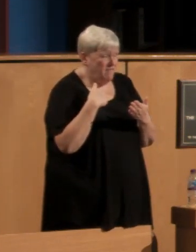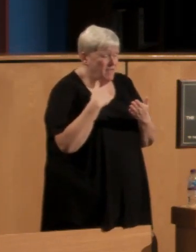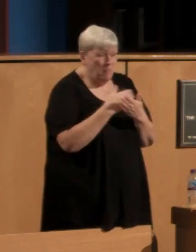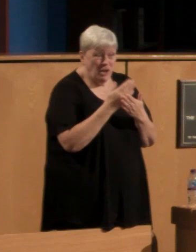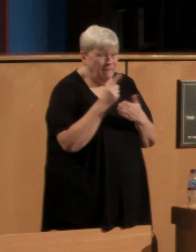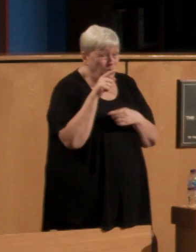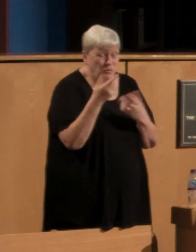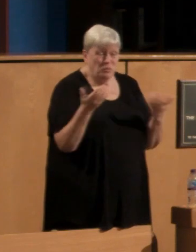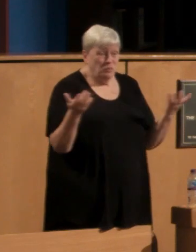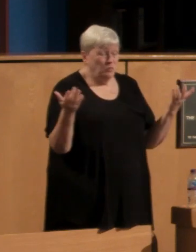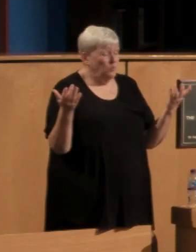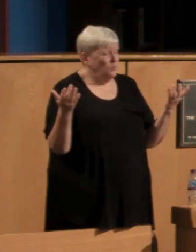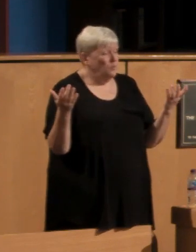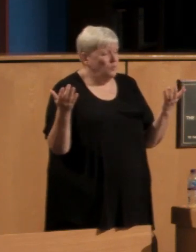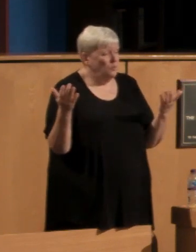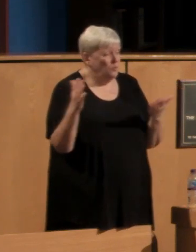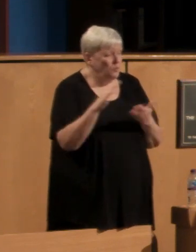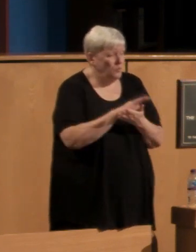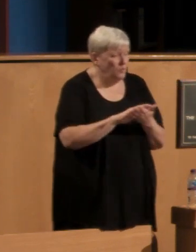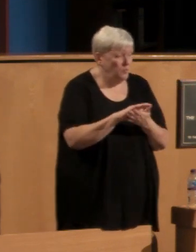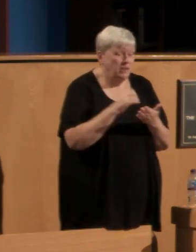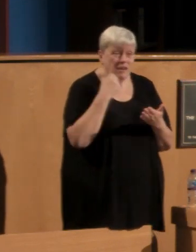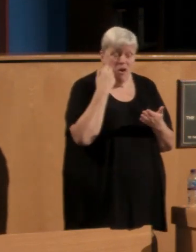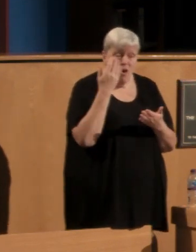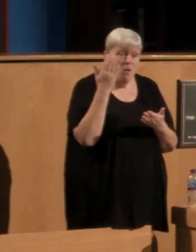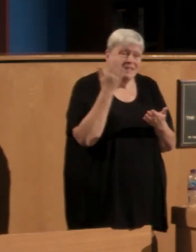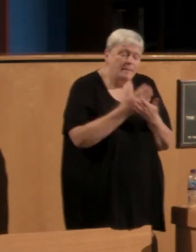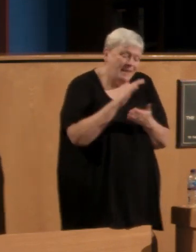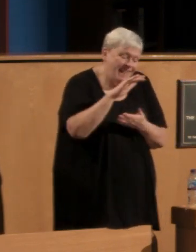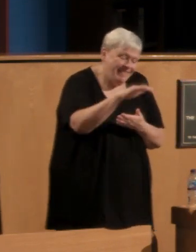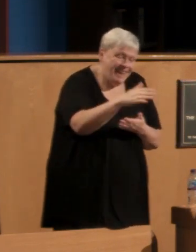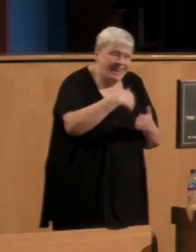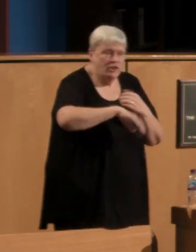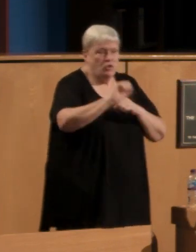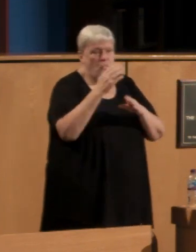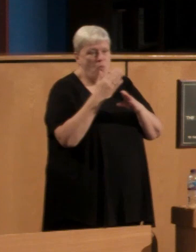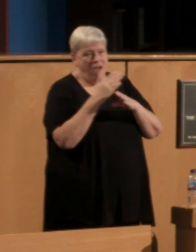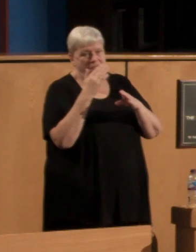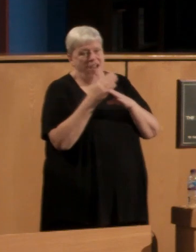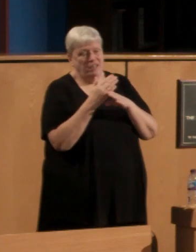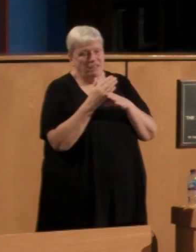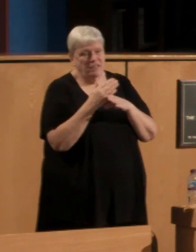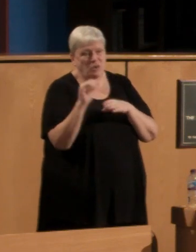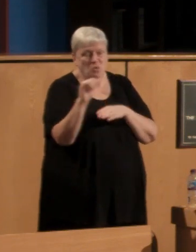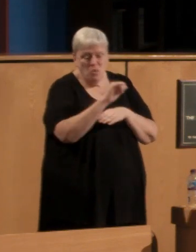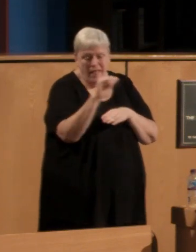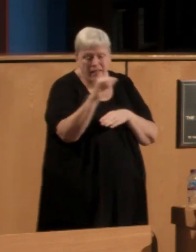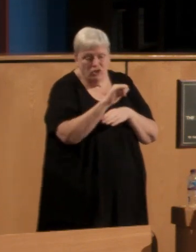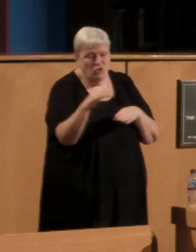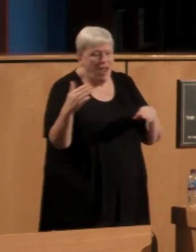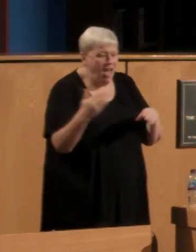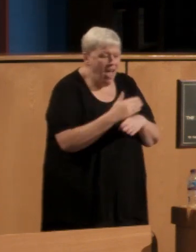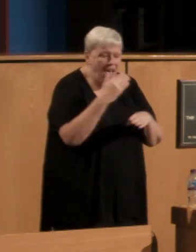you. And so it's always going to be there in your work, whether you are actively reaching